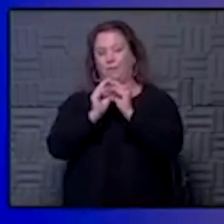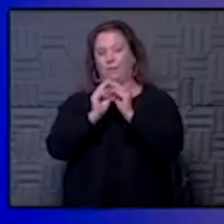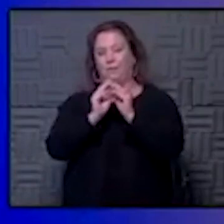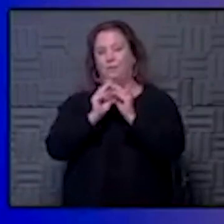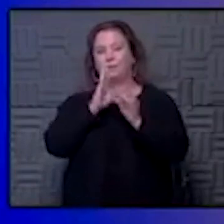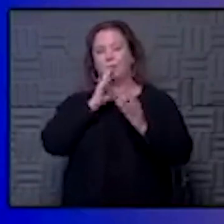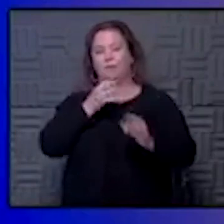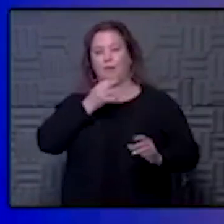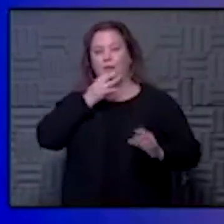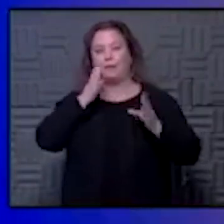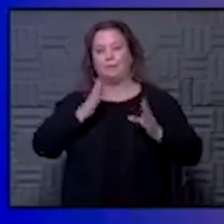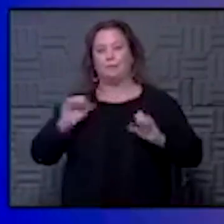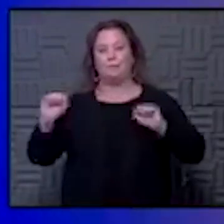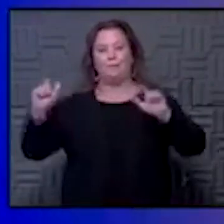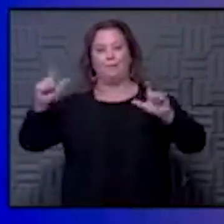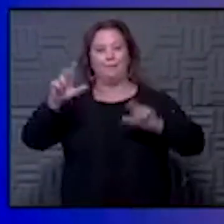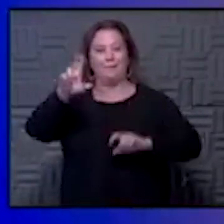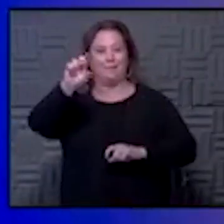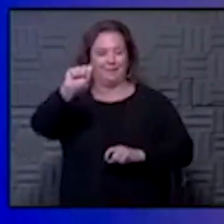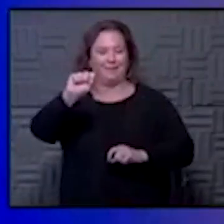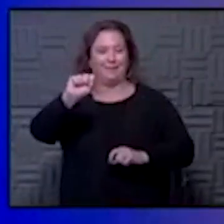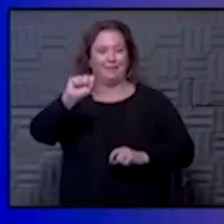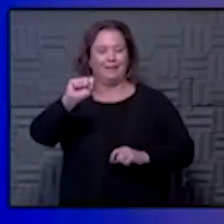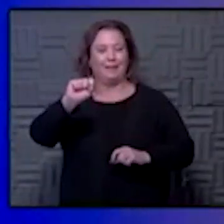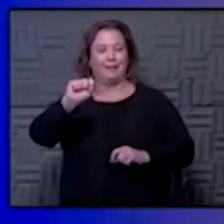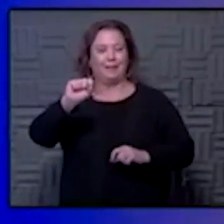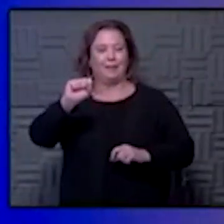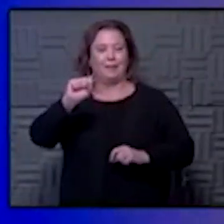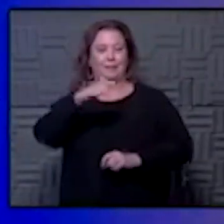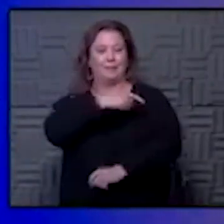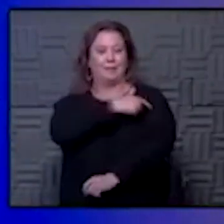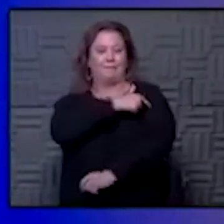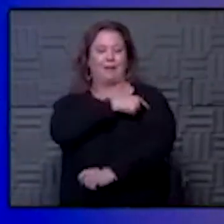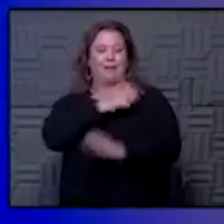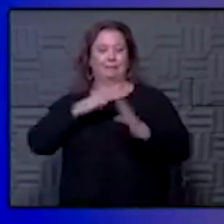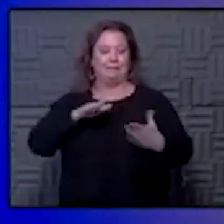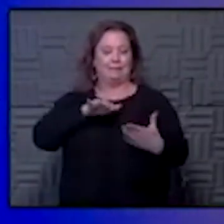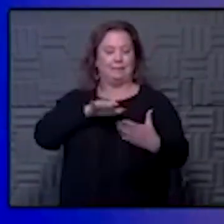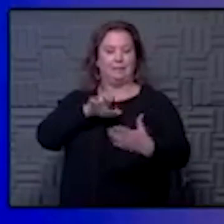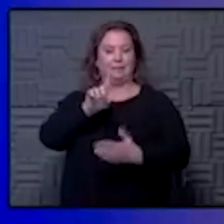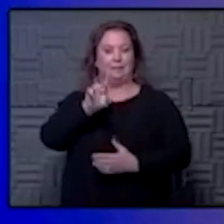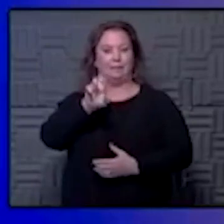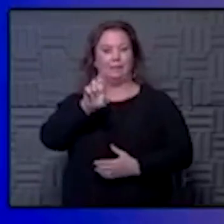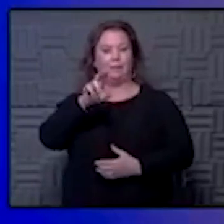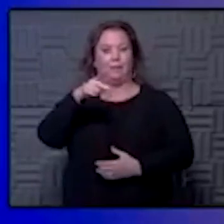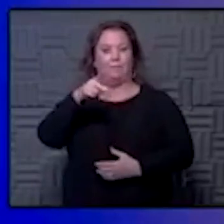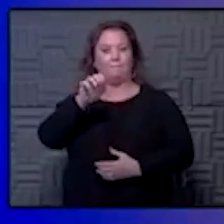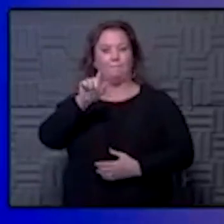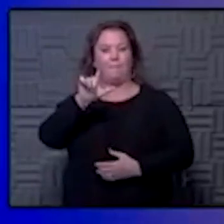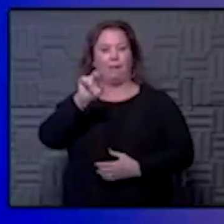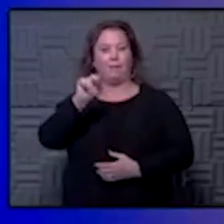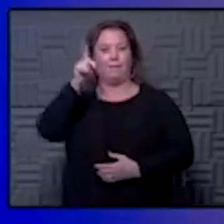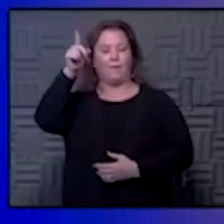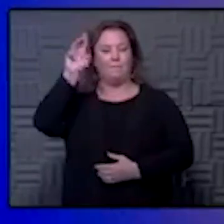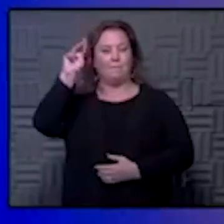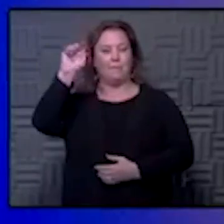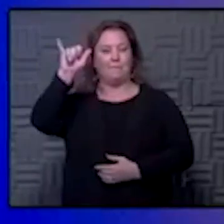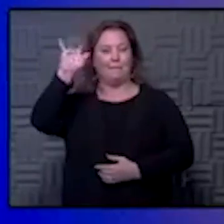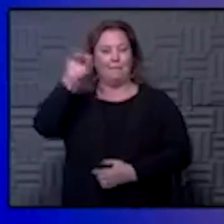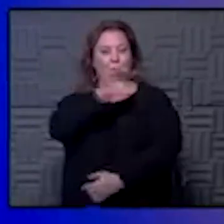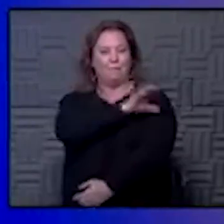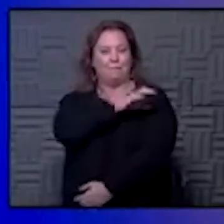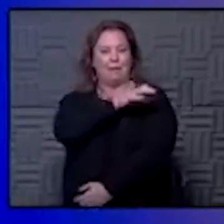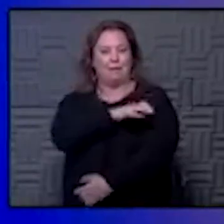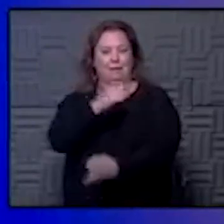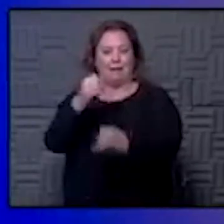experts from around the nation. There was a prominent vaccinologist, Dr. Greg Pollan from the Mayo Clinic, and he had